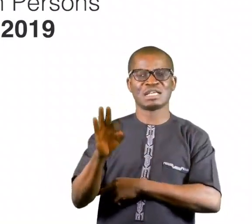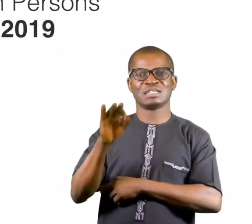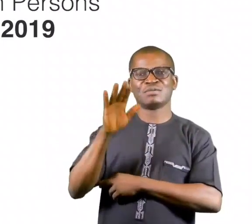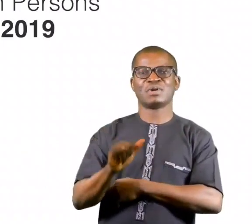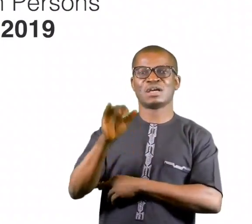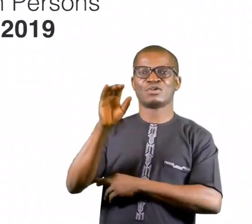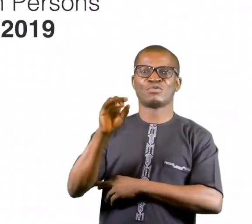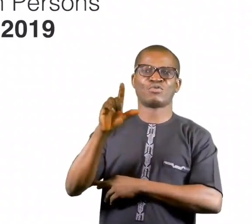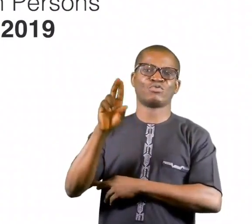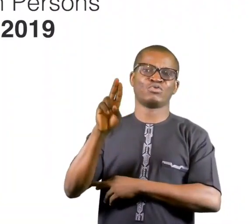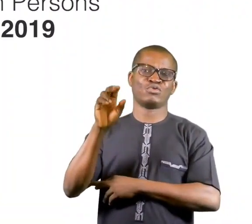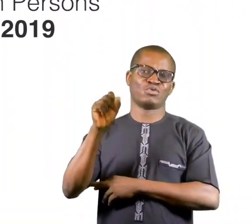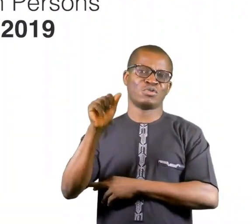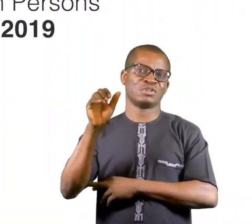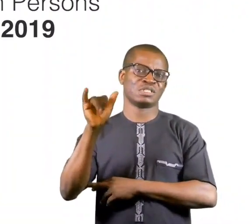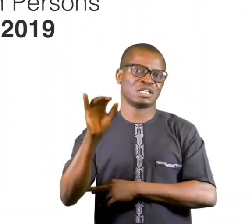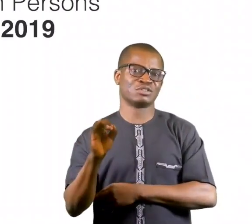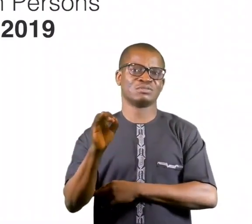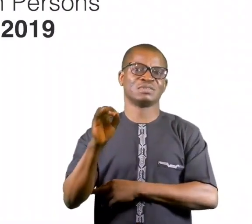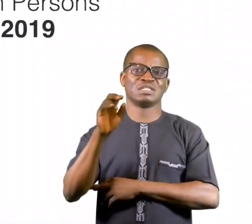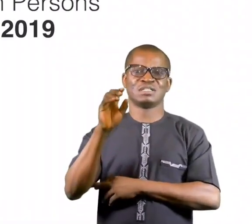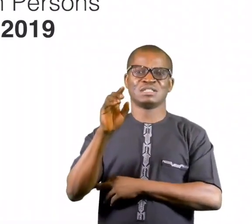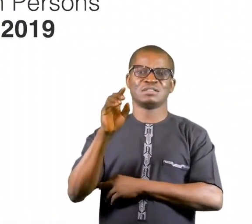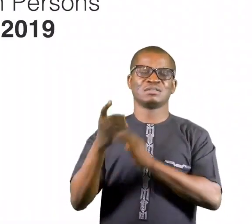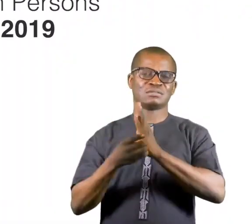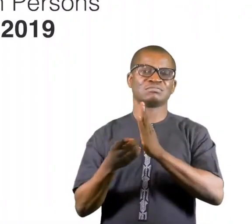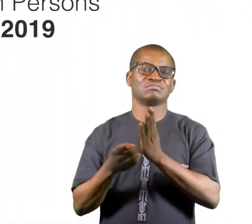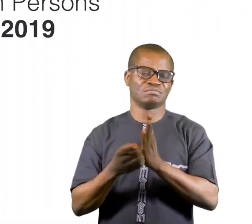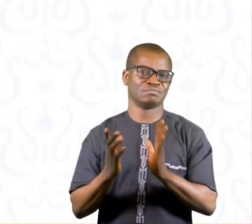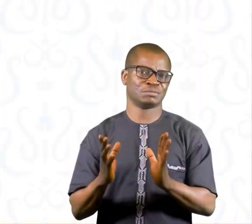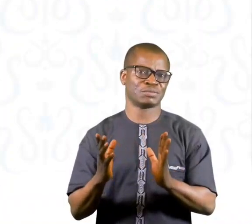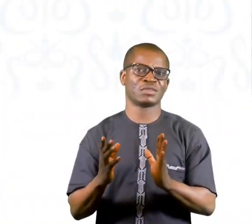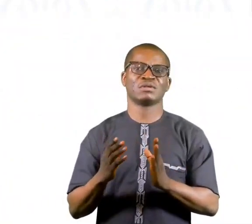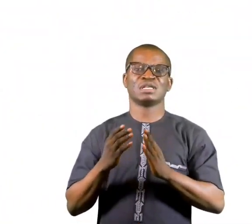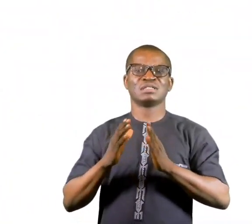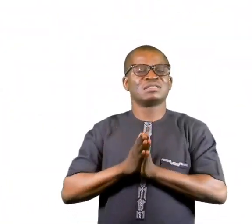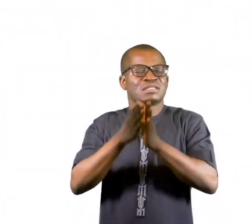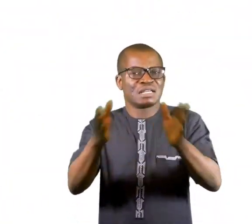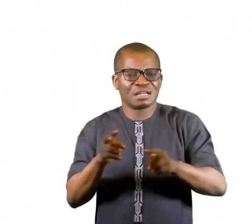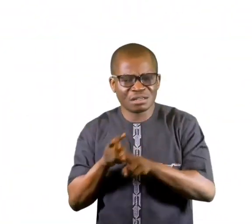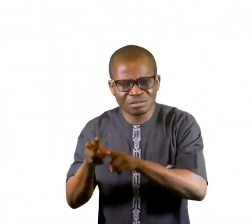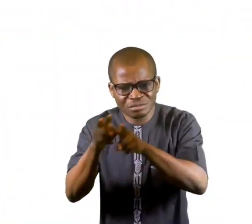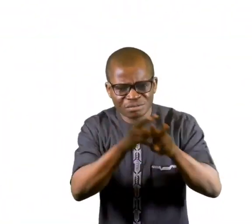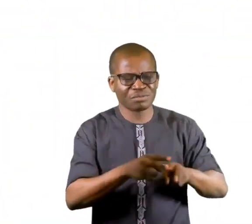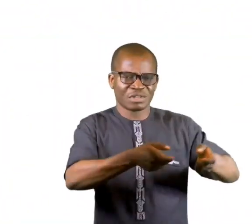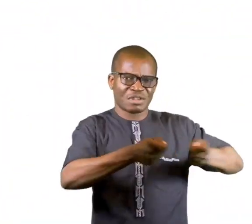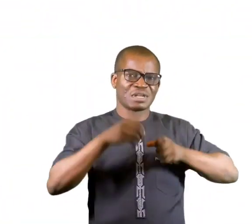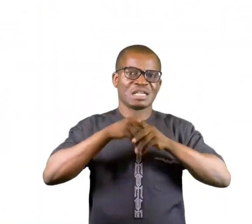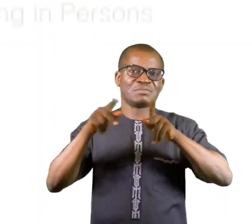by Olushayo Olubi, NAPTIP Director, Research and Program Development. Overview of the Trafficking in Persons